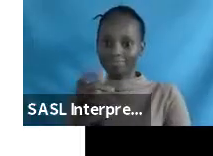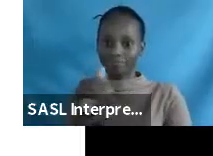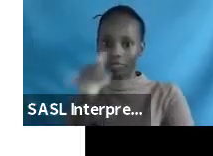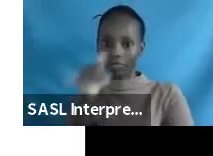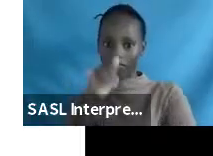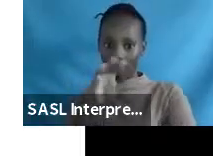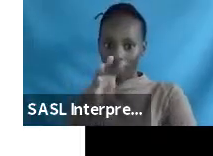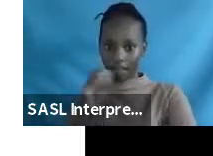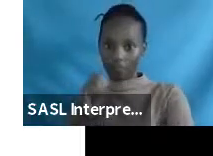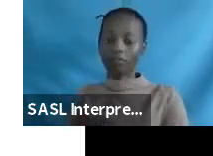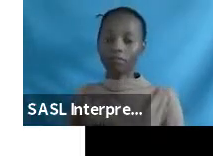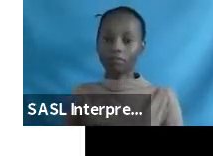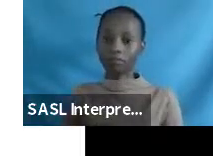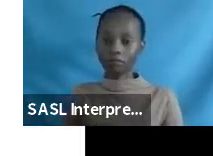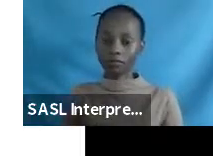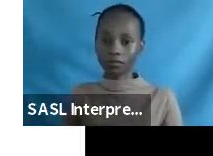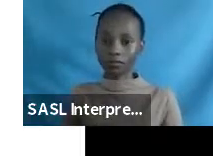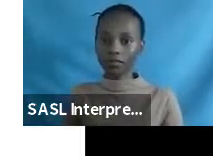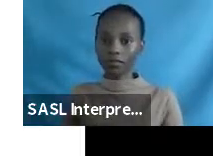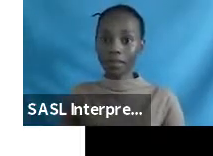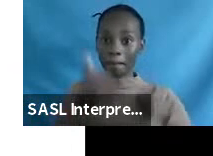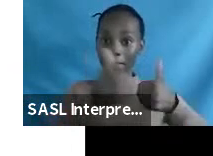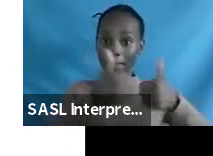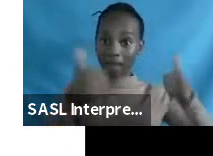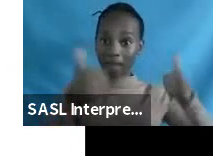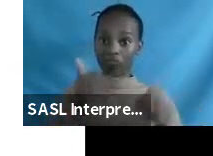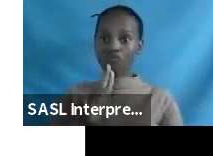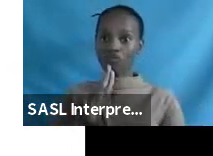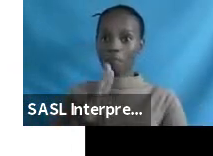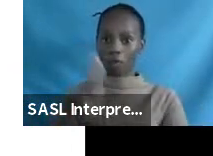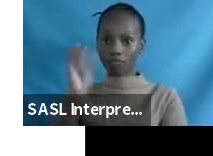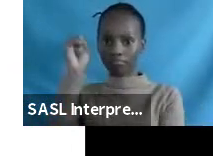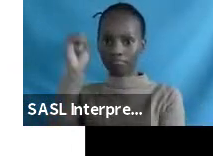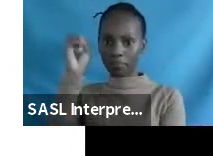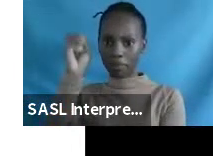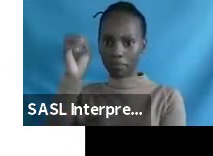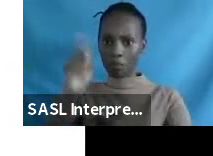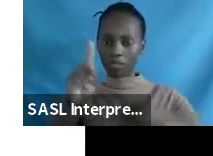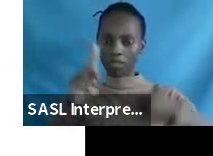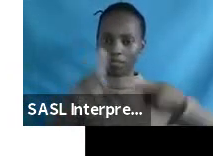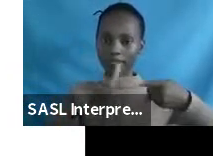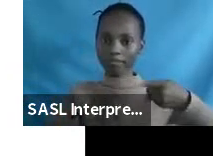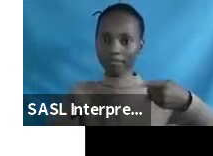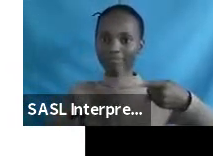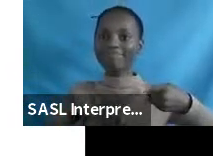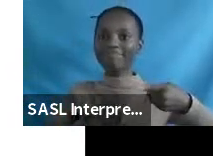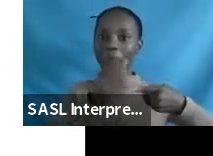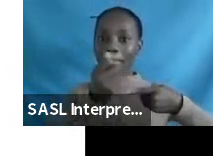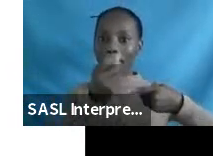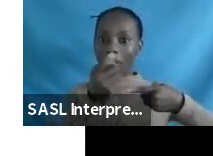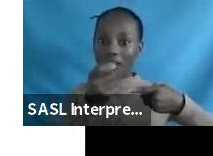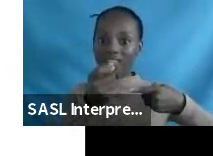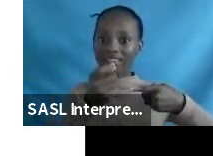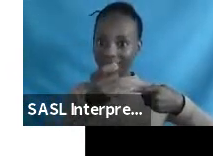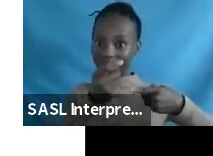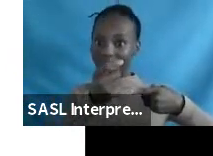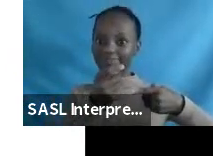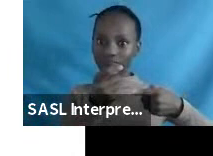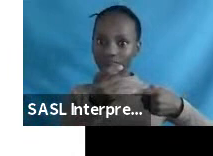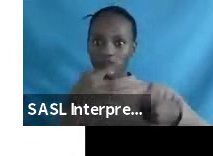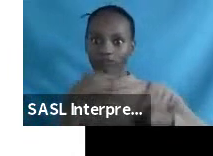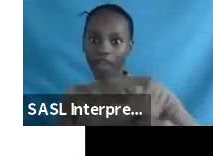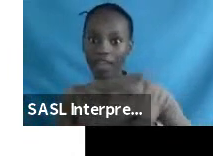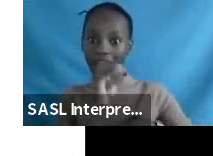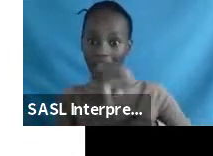panel report indicated the following areas. Falsification of prices, which is trade mispricing, is one of them.